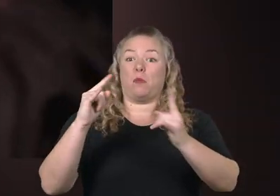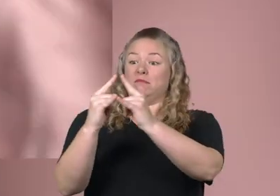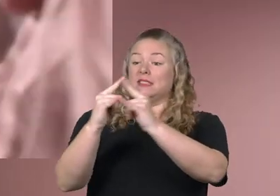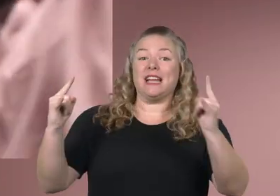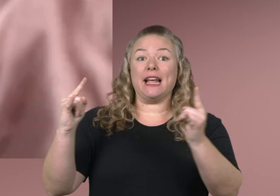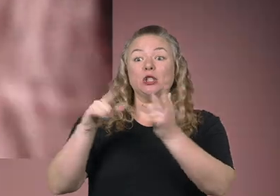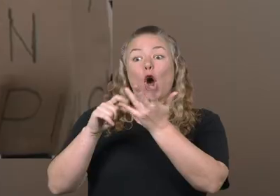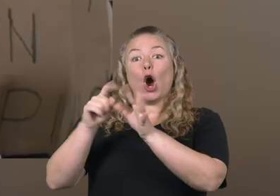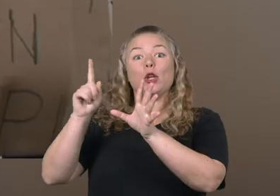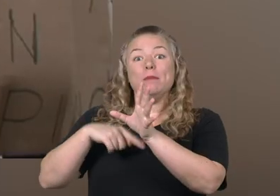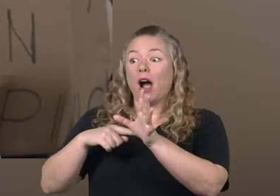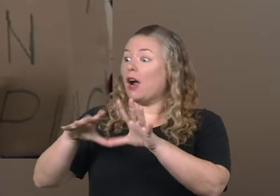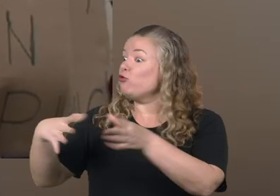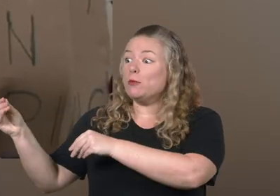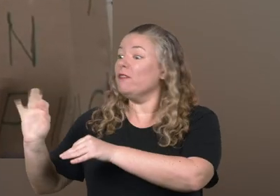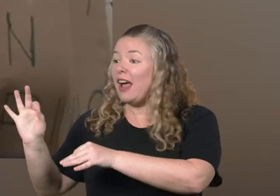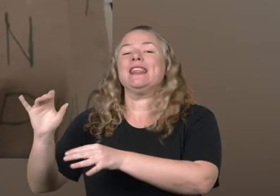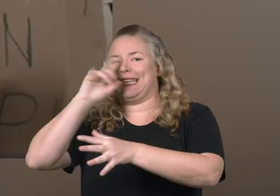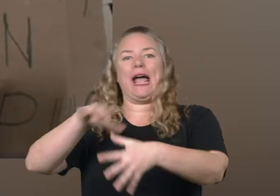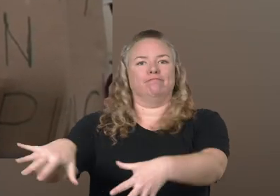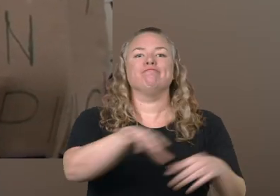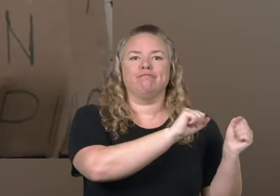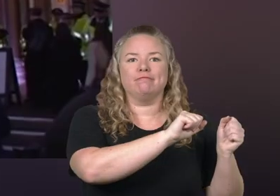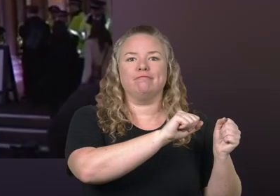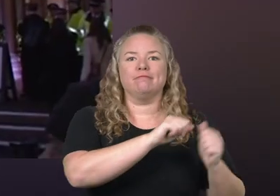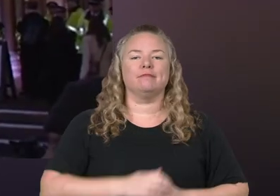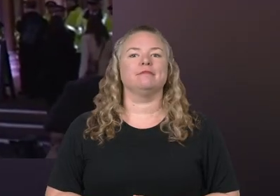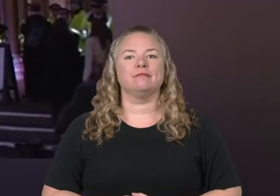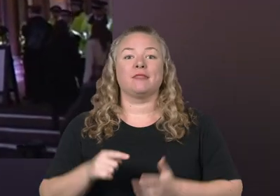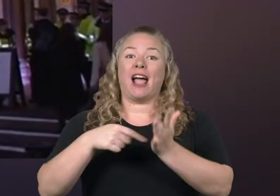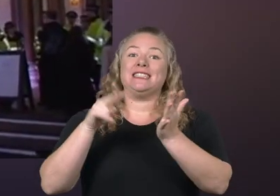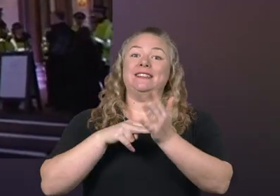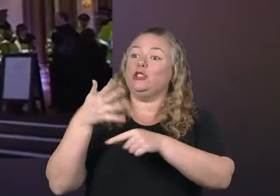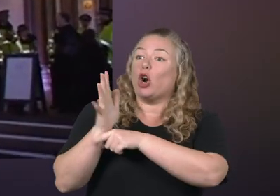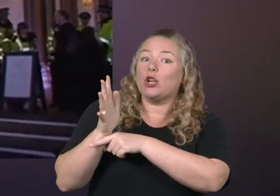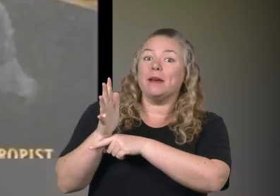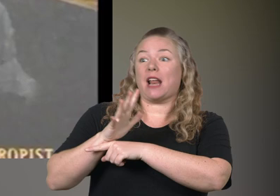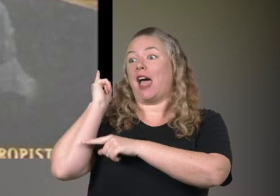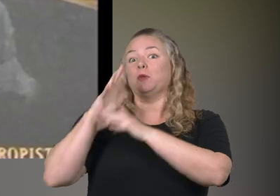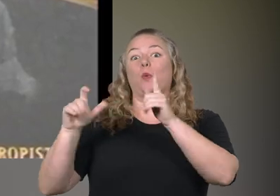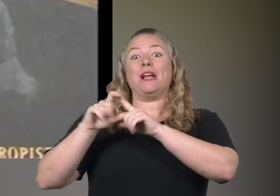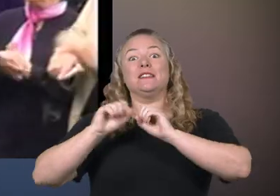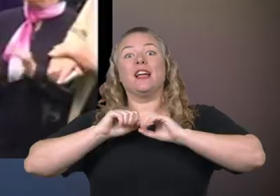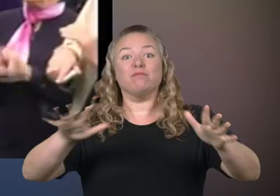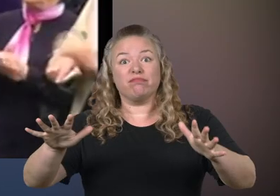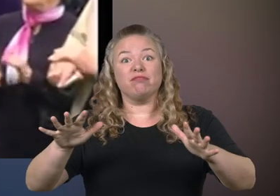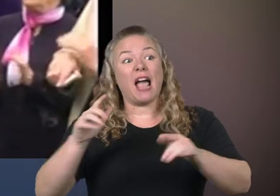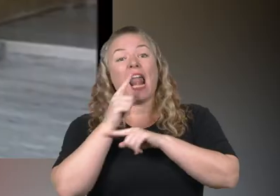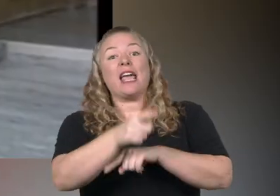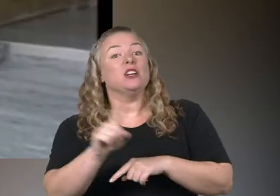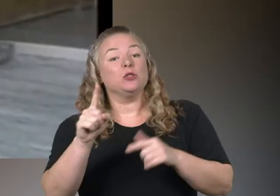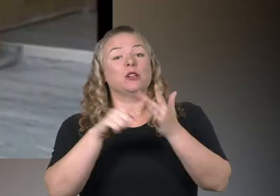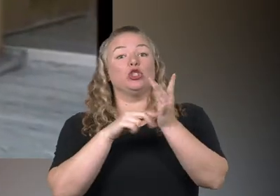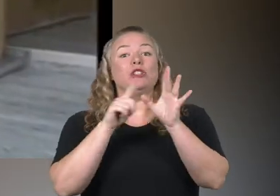Under common law, they can remove any tents not removed by occupy. Allegations made in an ITV documentary screened